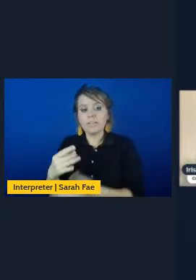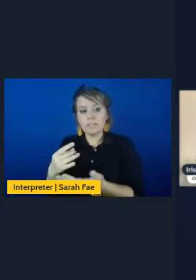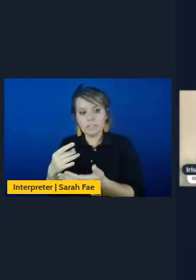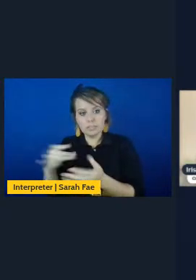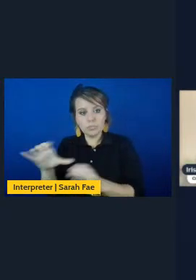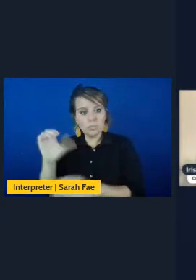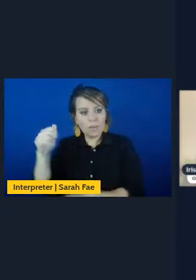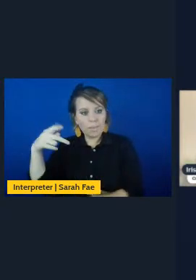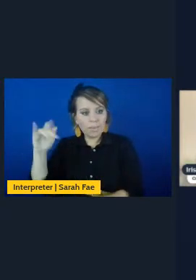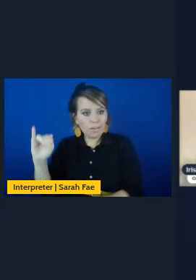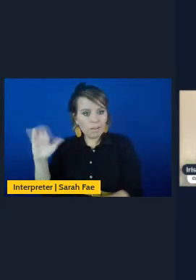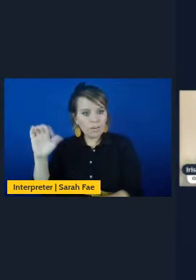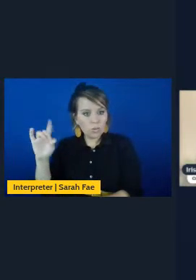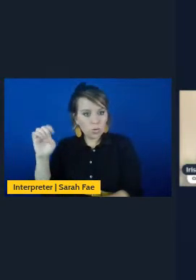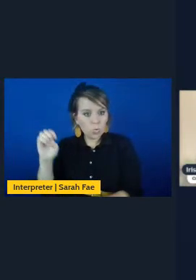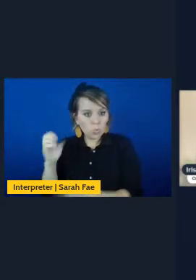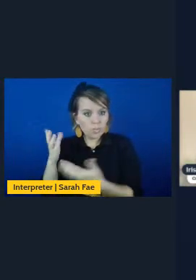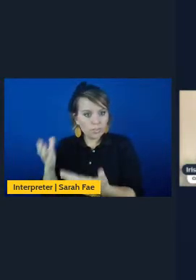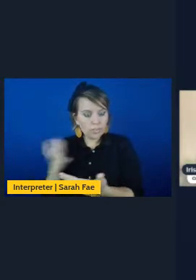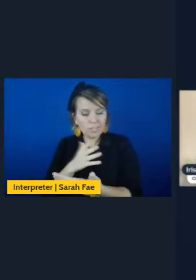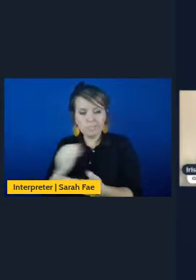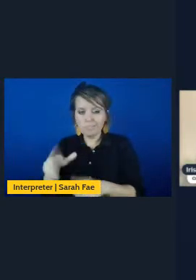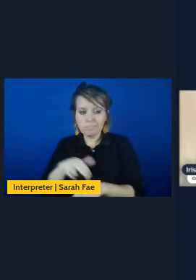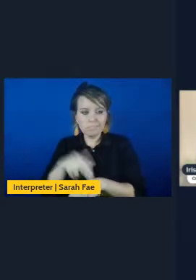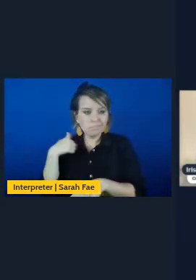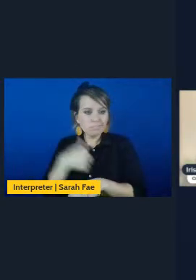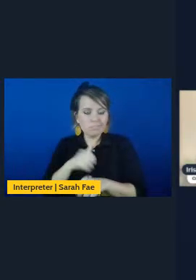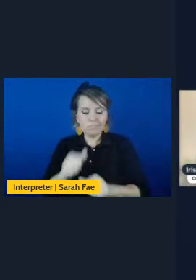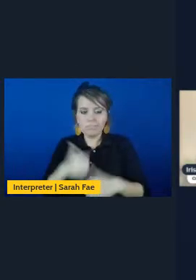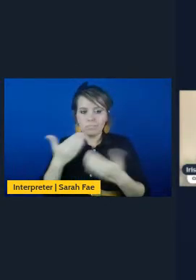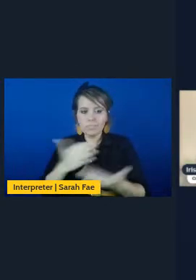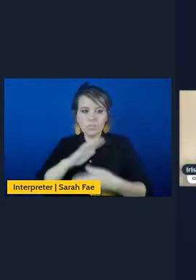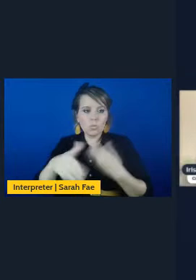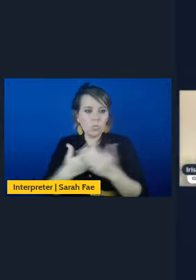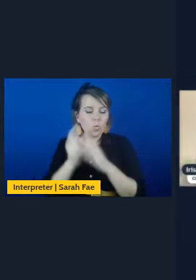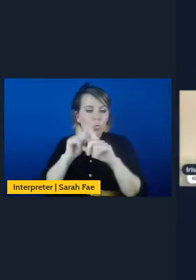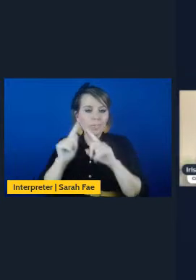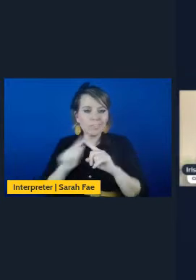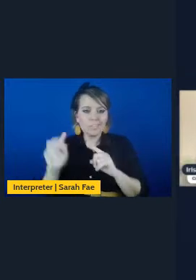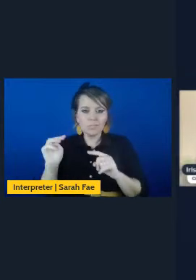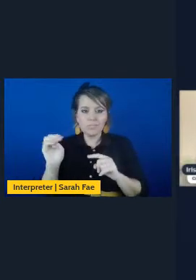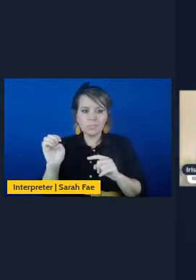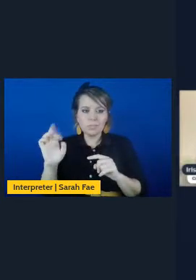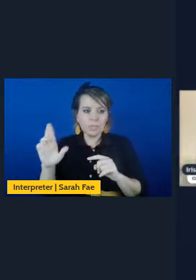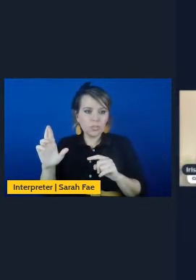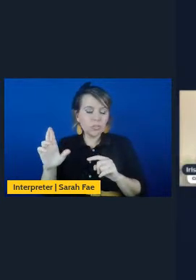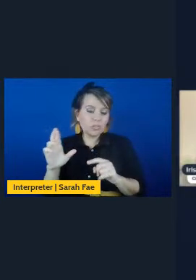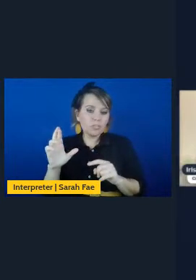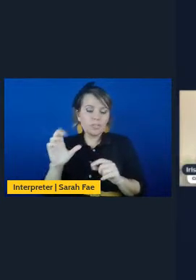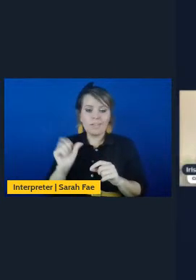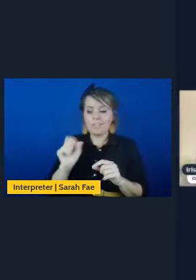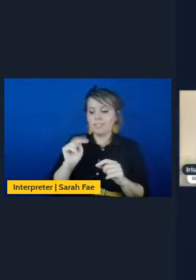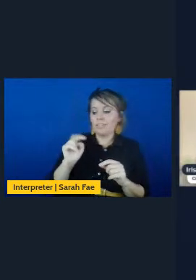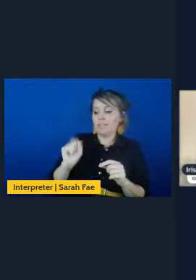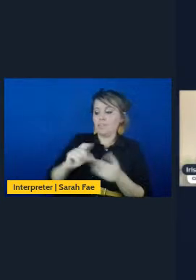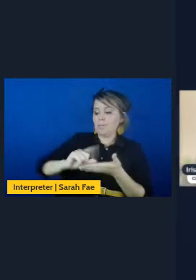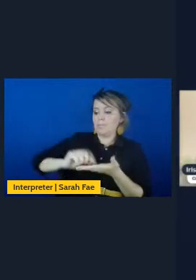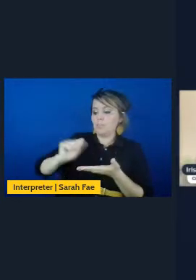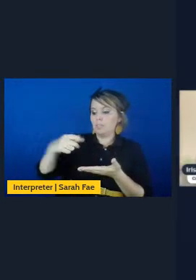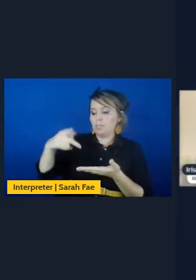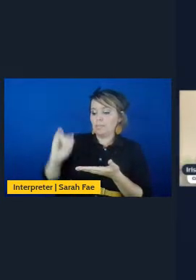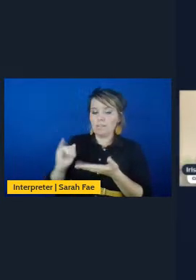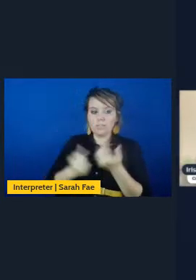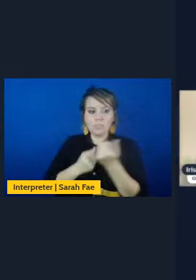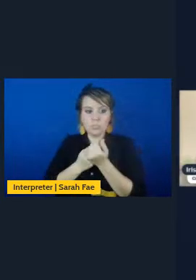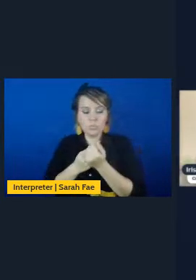here. And of course, we can provide all the different parameters that the SNS publish API supports. In